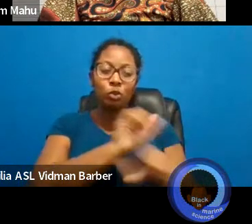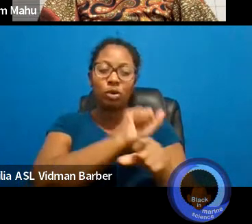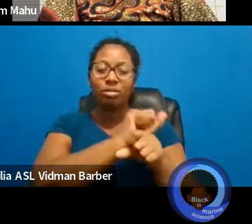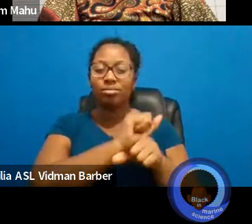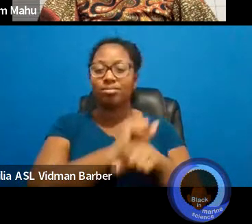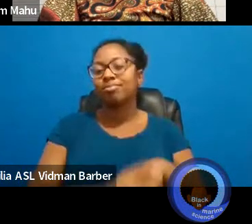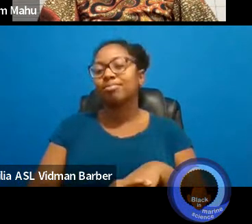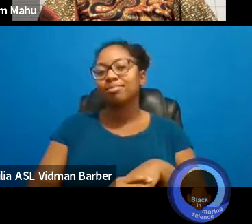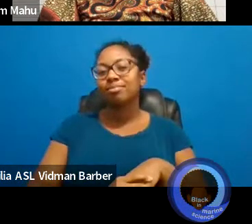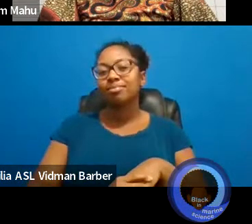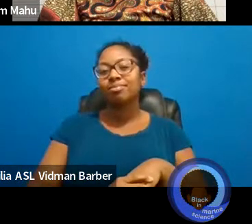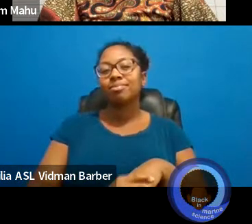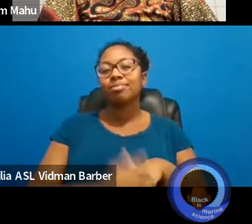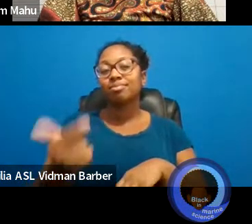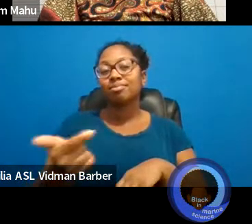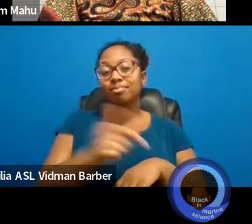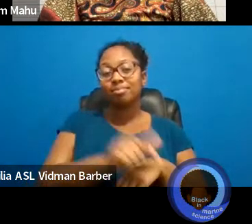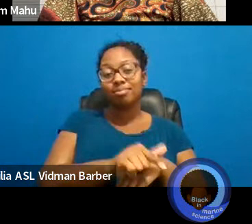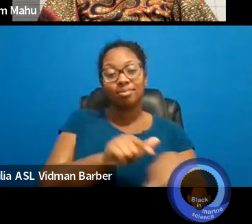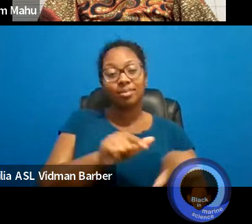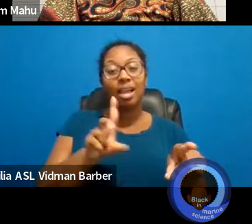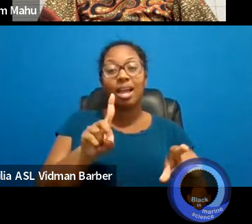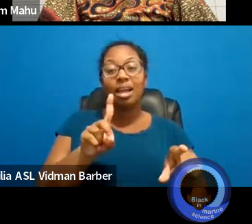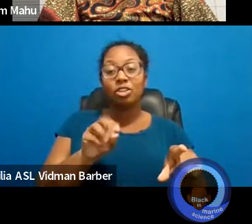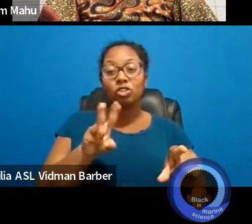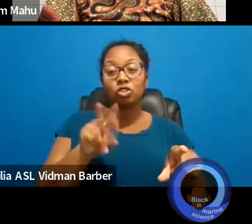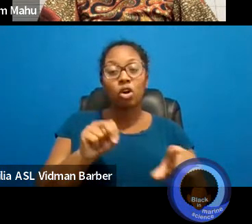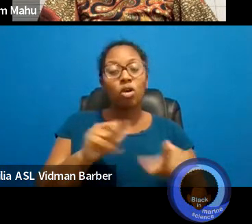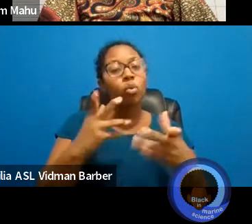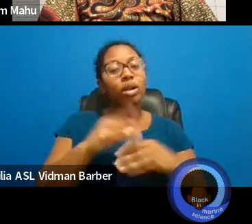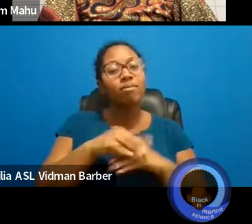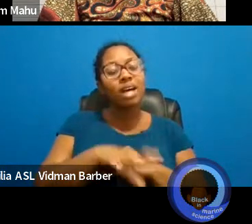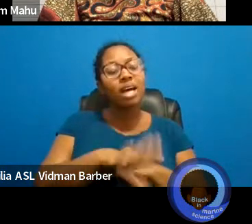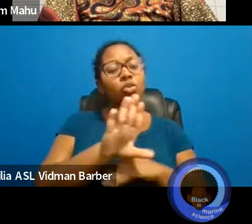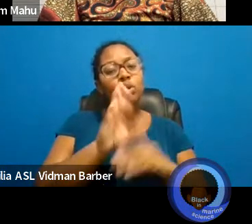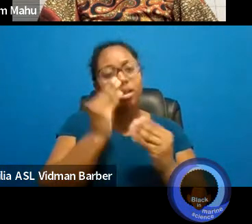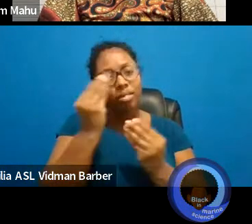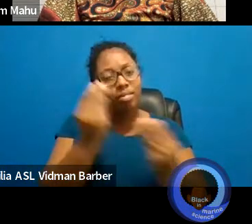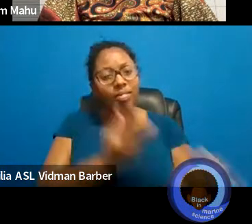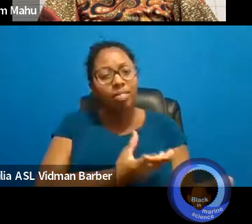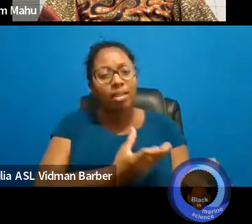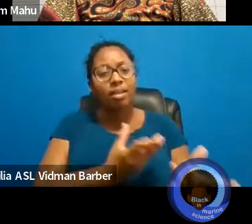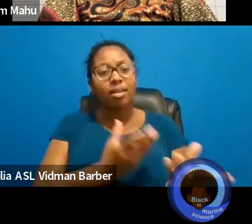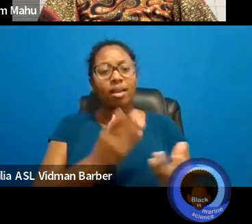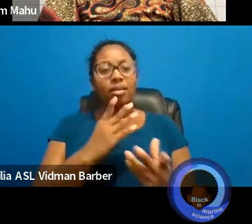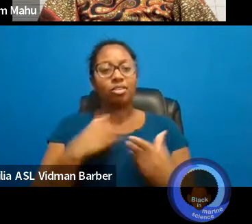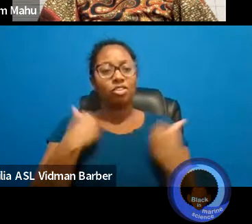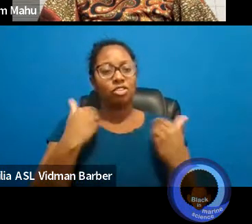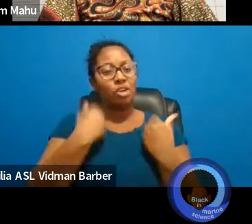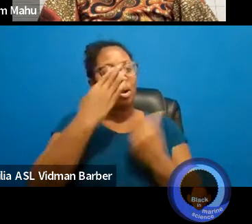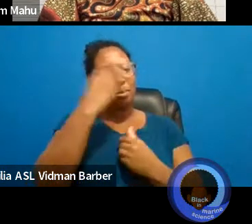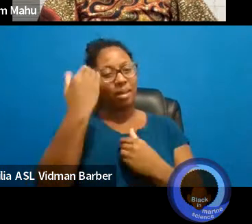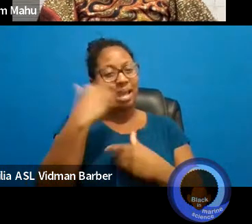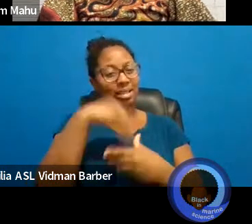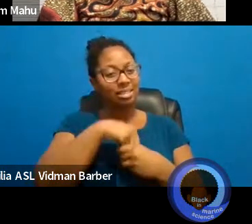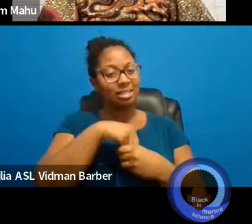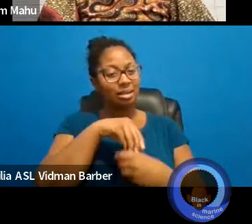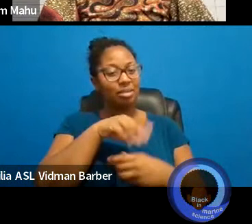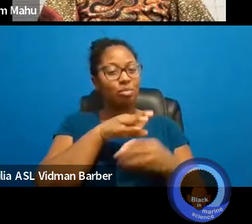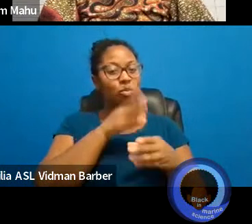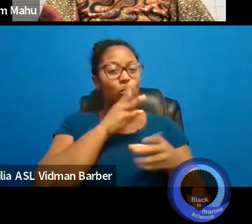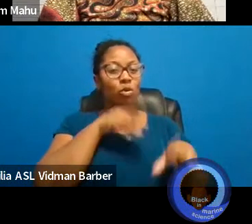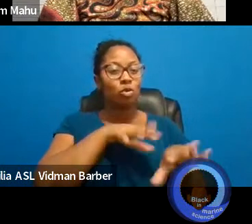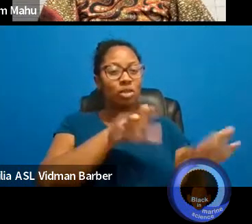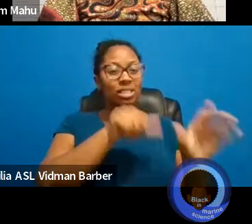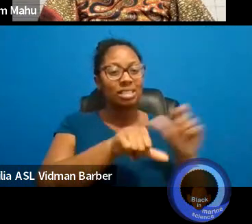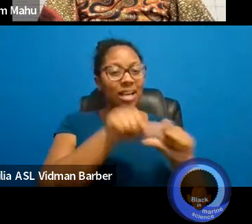All right, Ms. Dawn, what advice would you give the next generation of Blacks in marine science studying or living in West Africa?